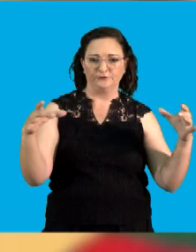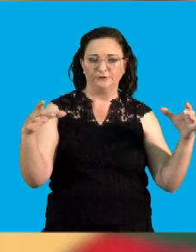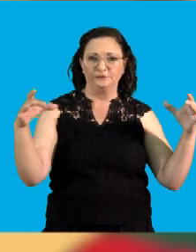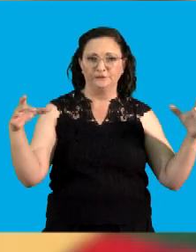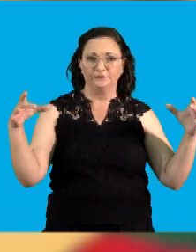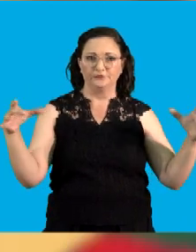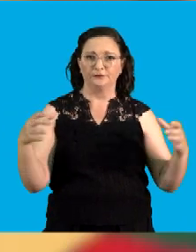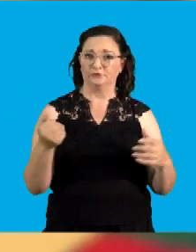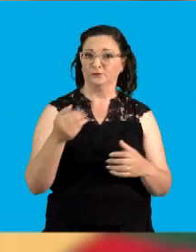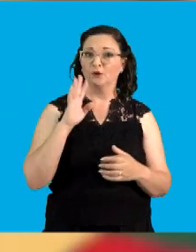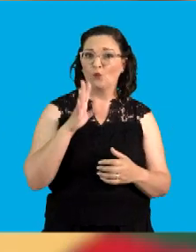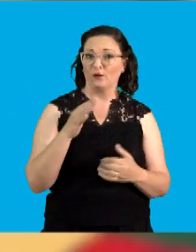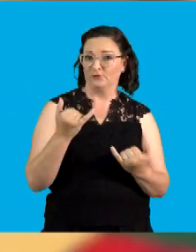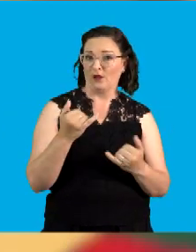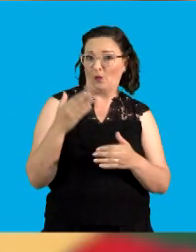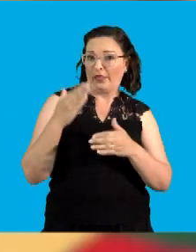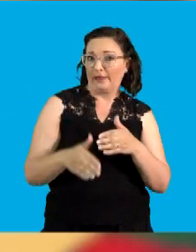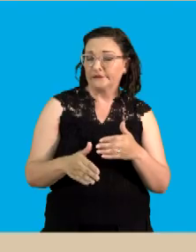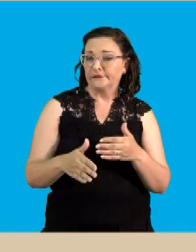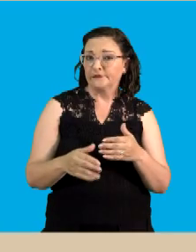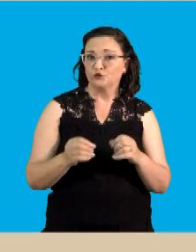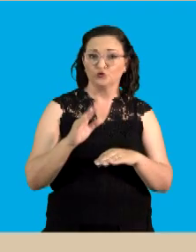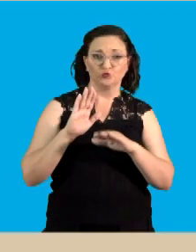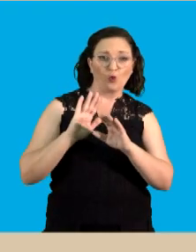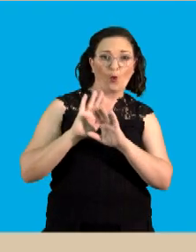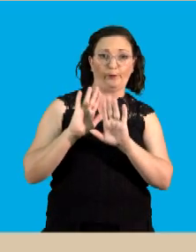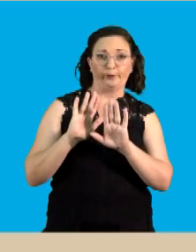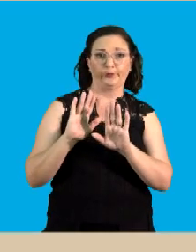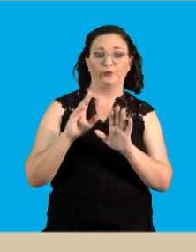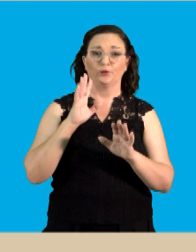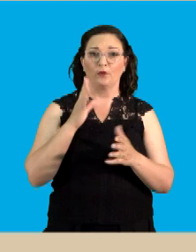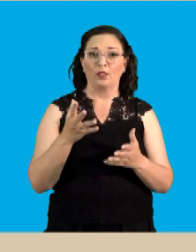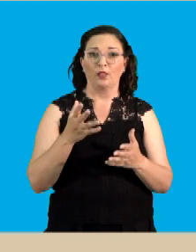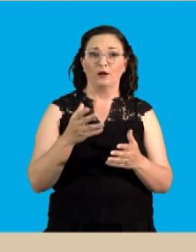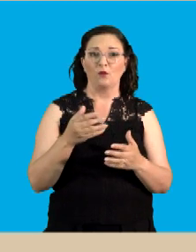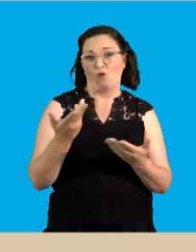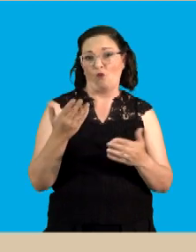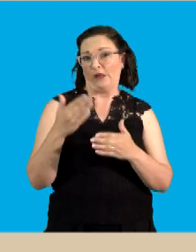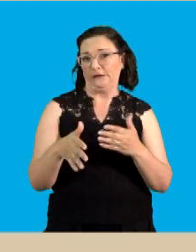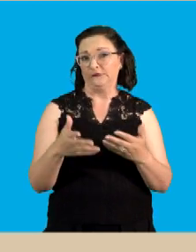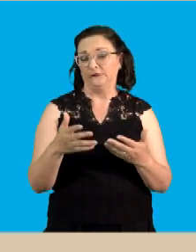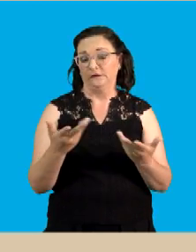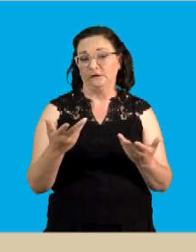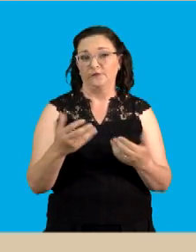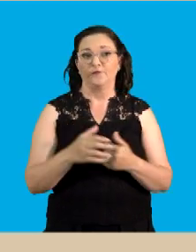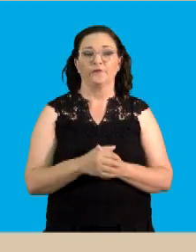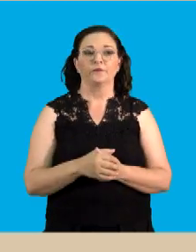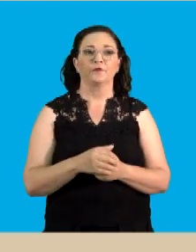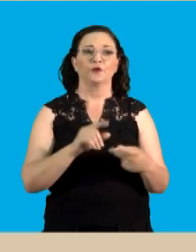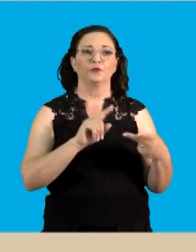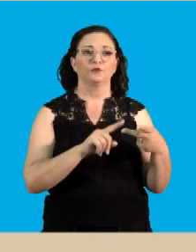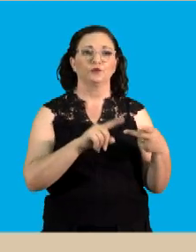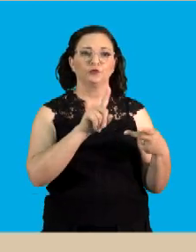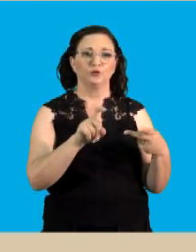that the question you need to ask yourself is it ever gonna stop expanding? Is it ever gonna end? All right? Question number two to